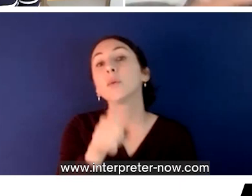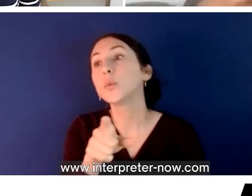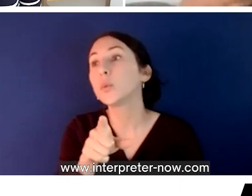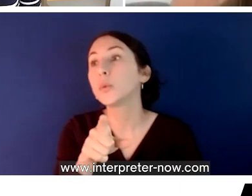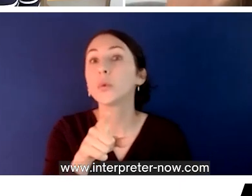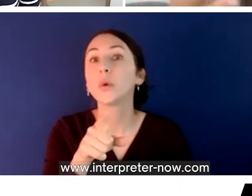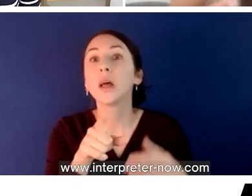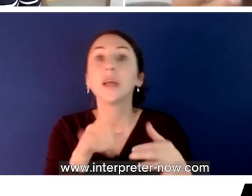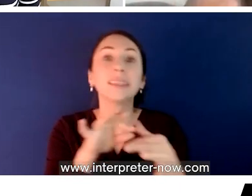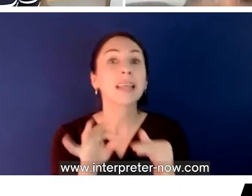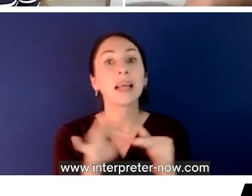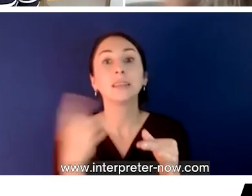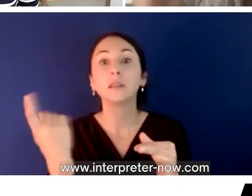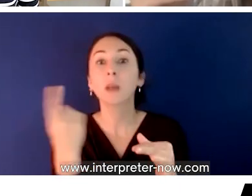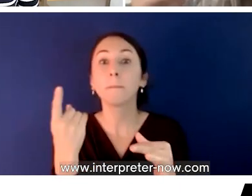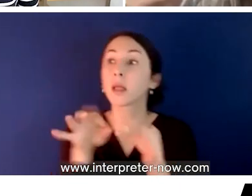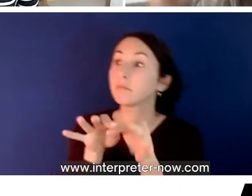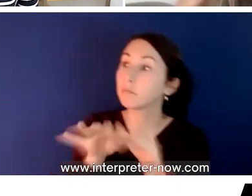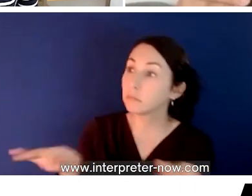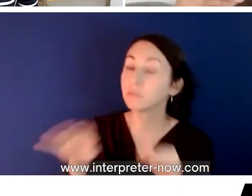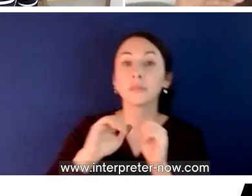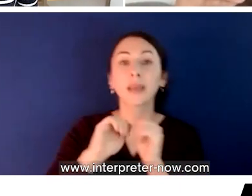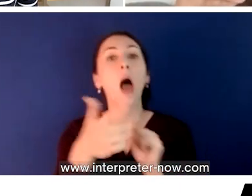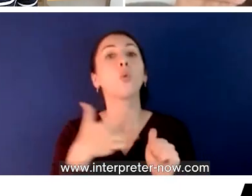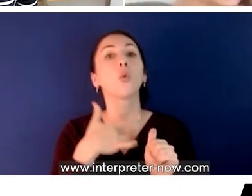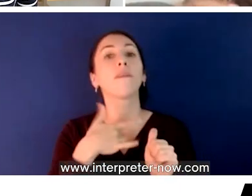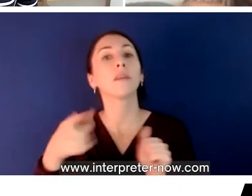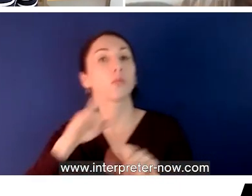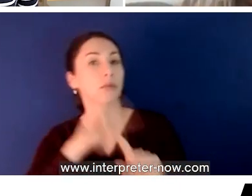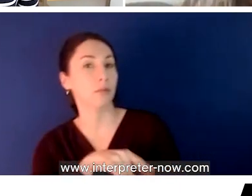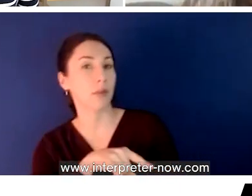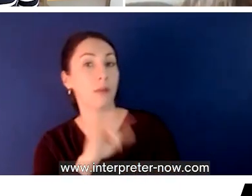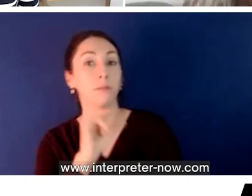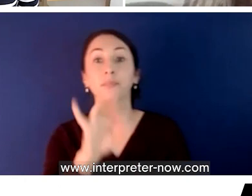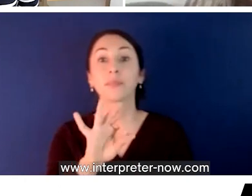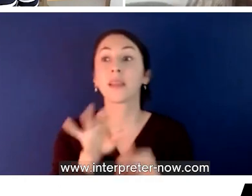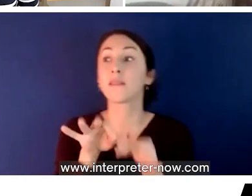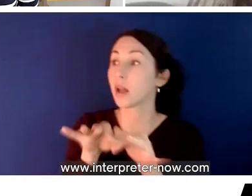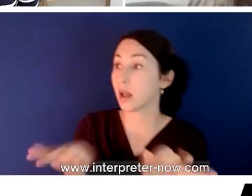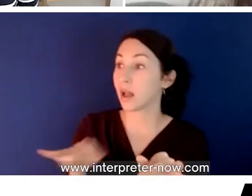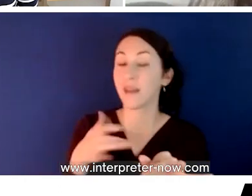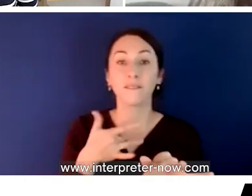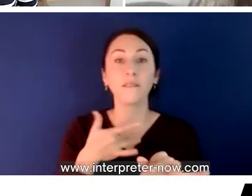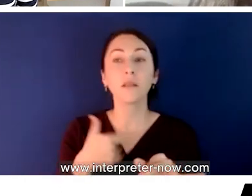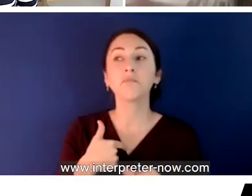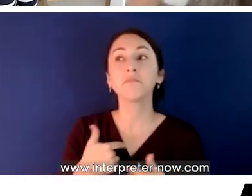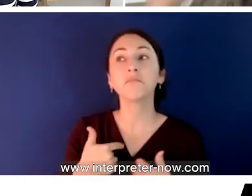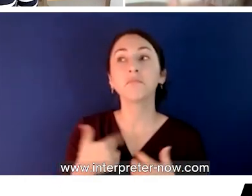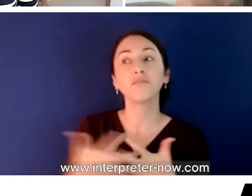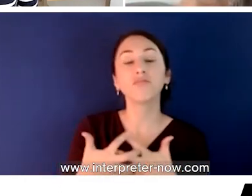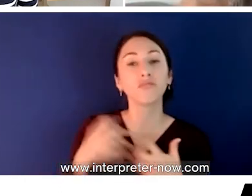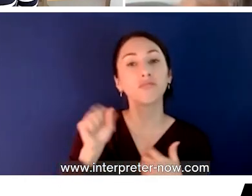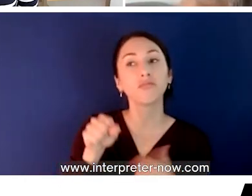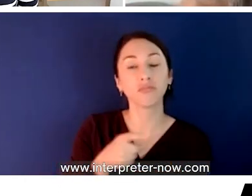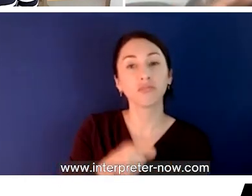If you said something like this, how do you think your manager might respond? If you said it like that, would it feel authentic to you? Like, would you